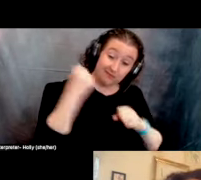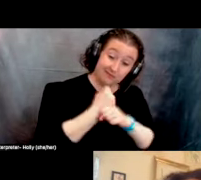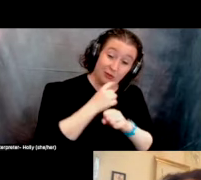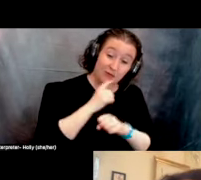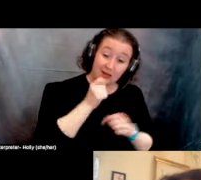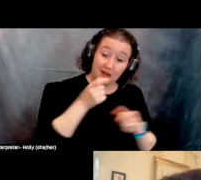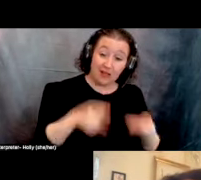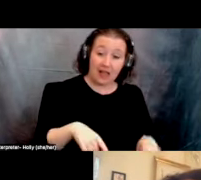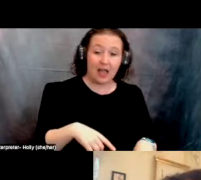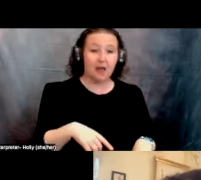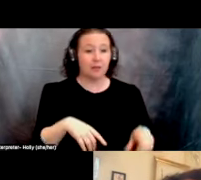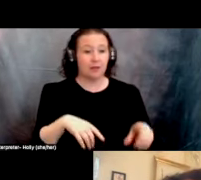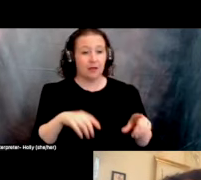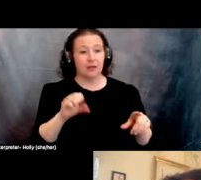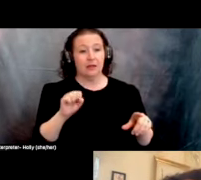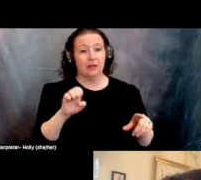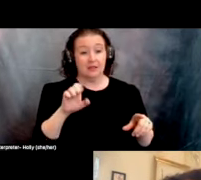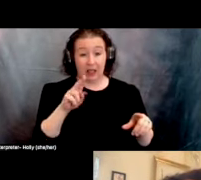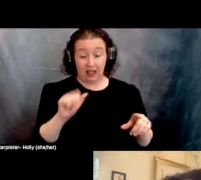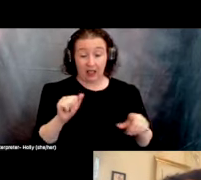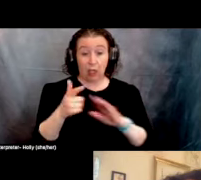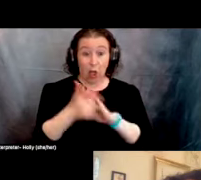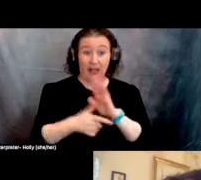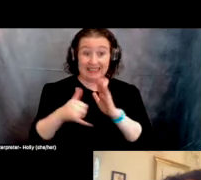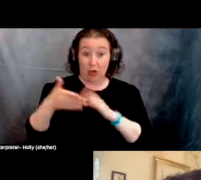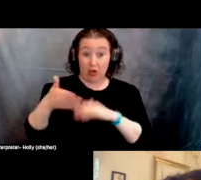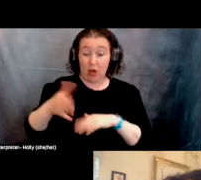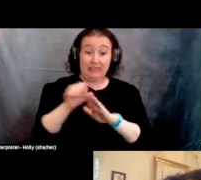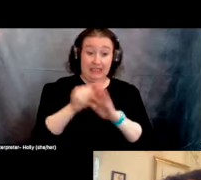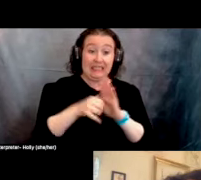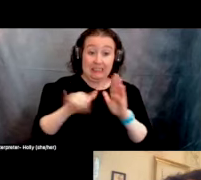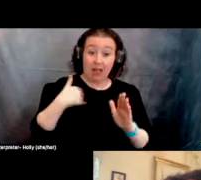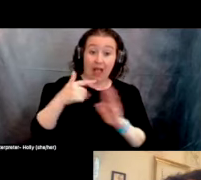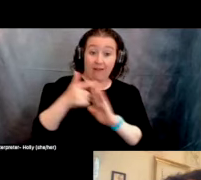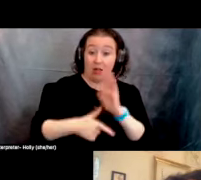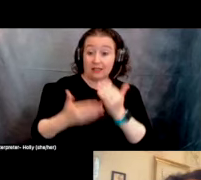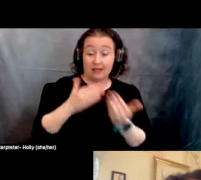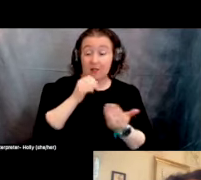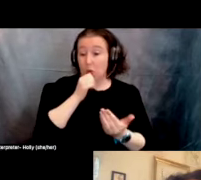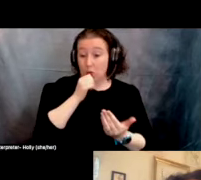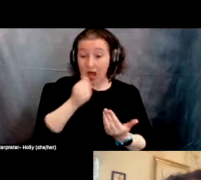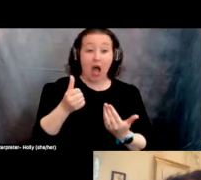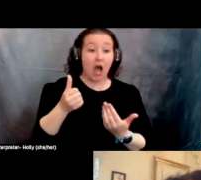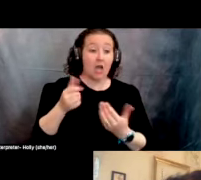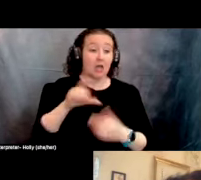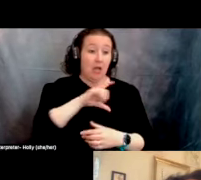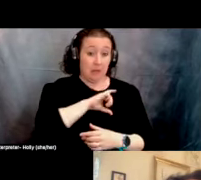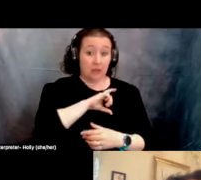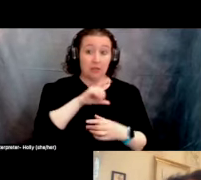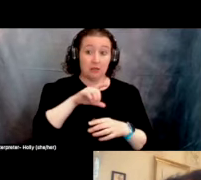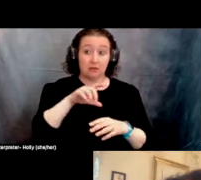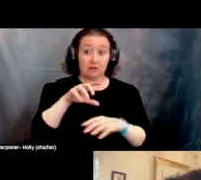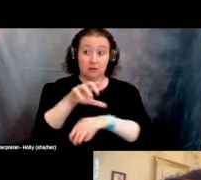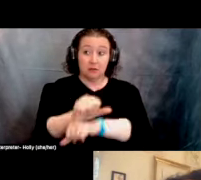are still on the books. I mean, states still have these laws, even if they don't enforce them. And I'm just